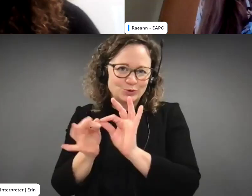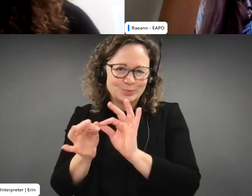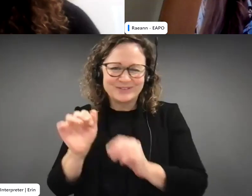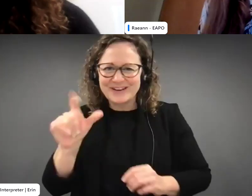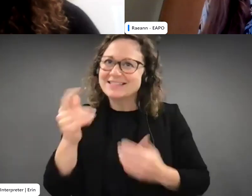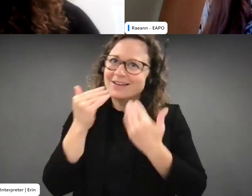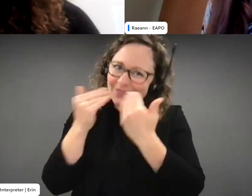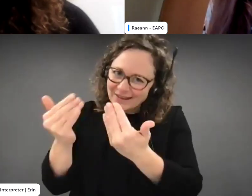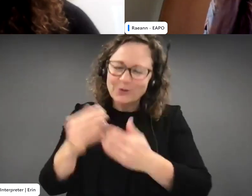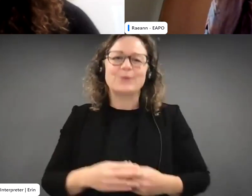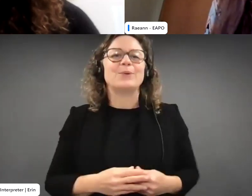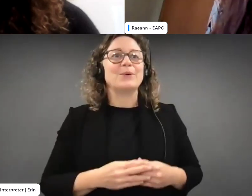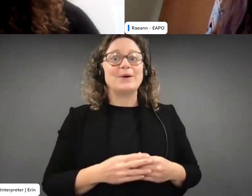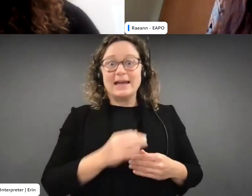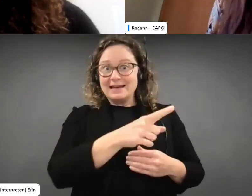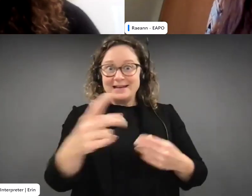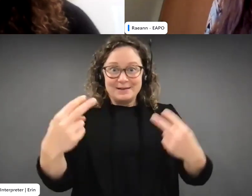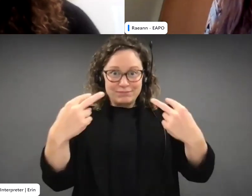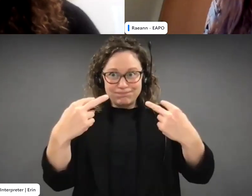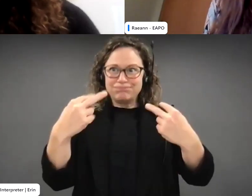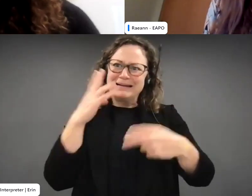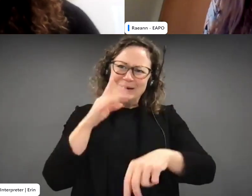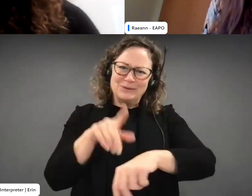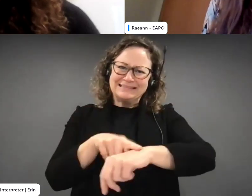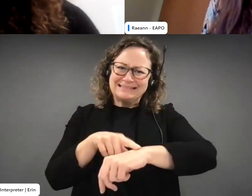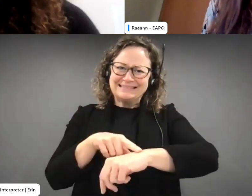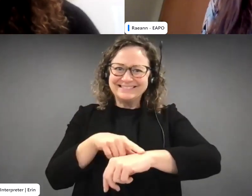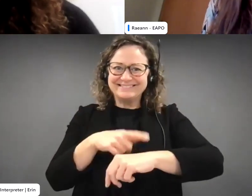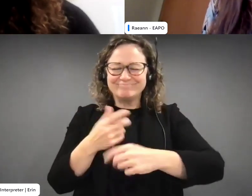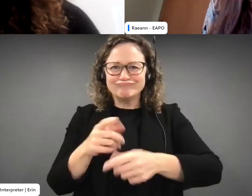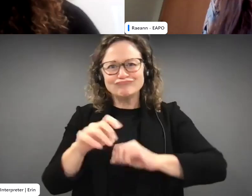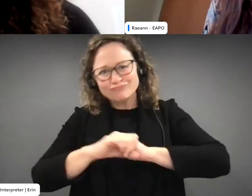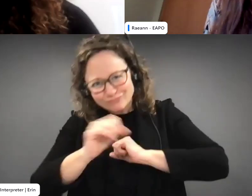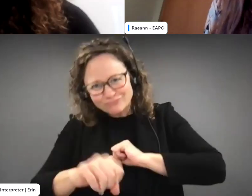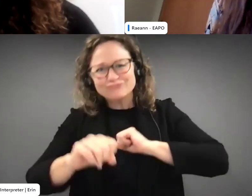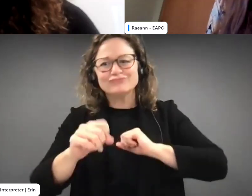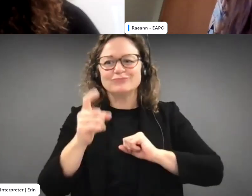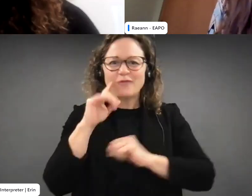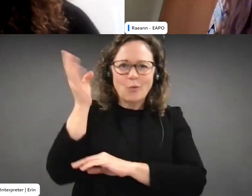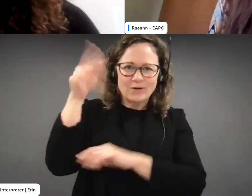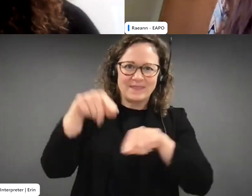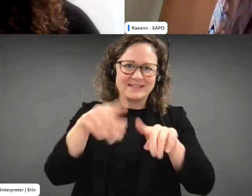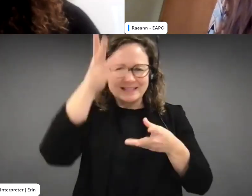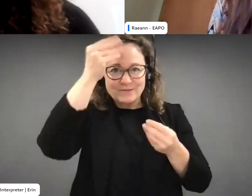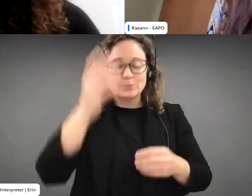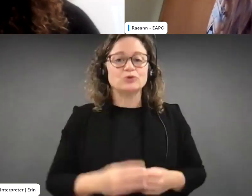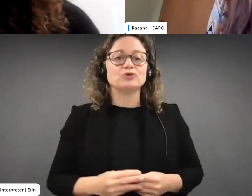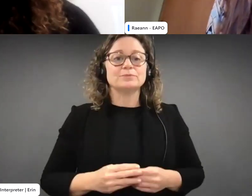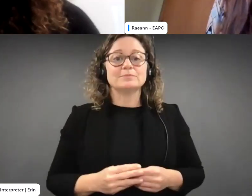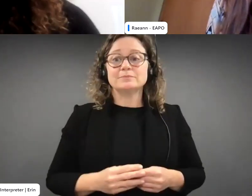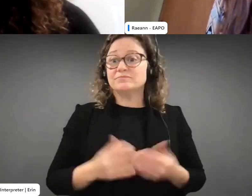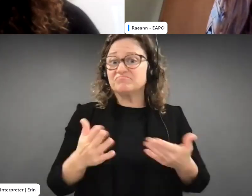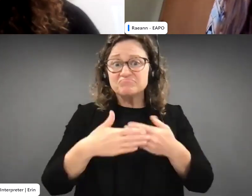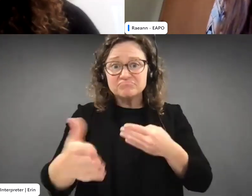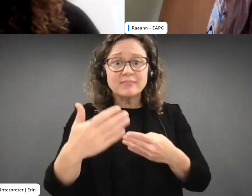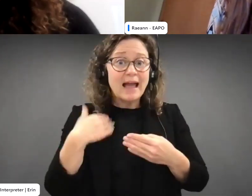sticking with us. I know it was a little bit of a longer session today, so thank you again. And again, if people have other questions, they can always